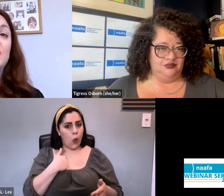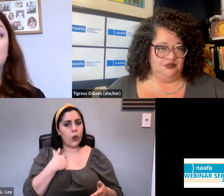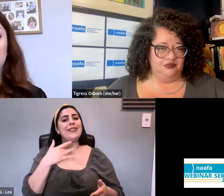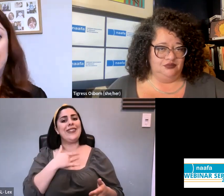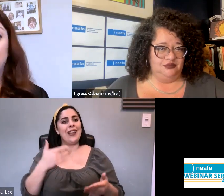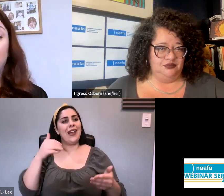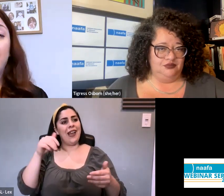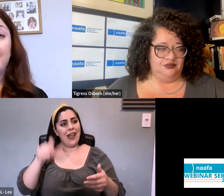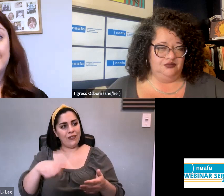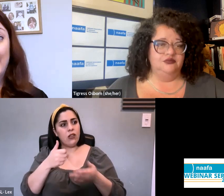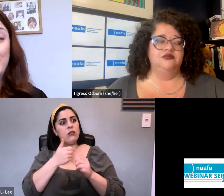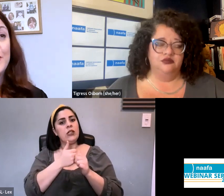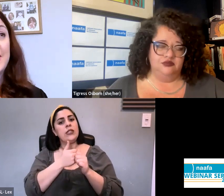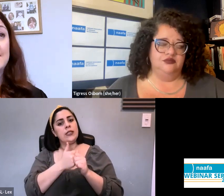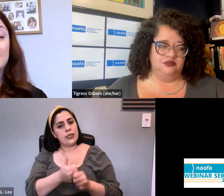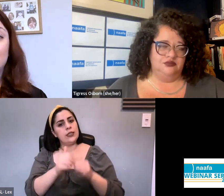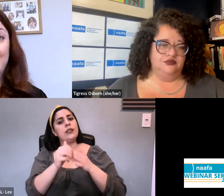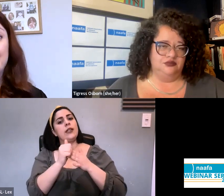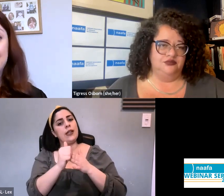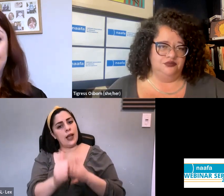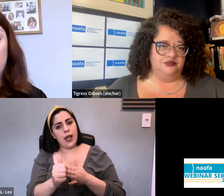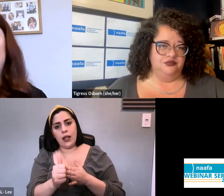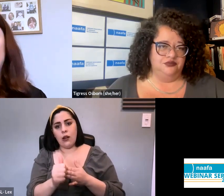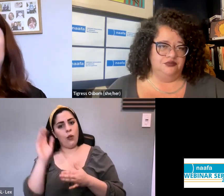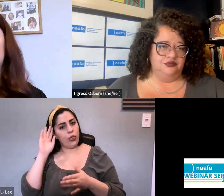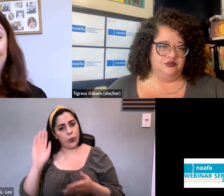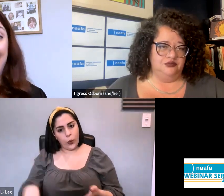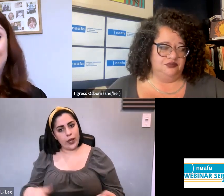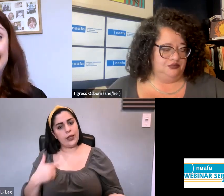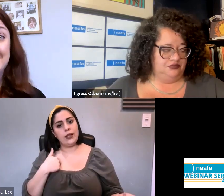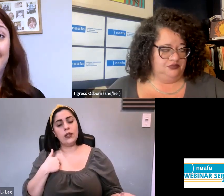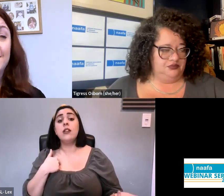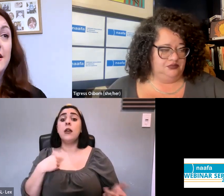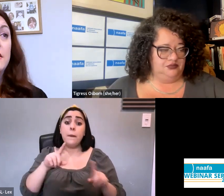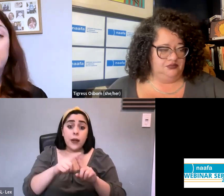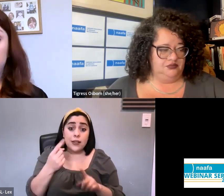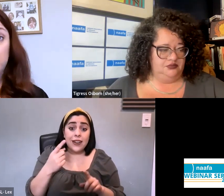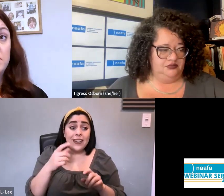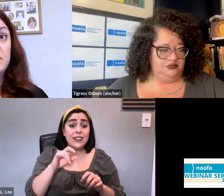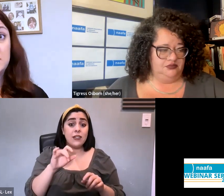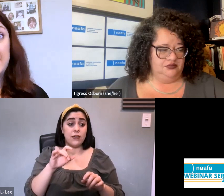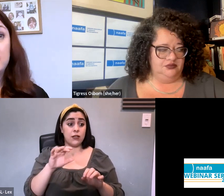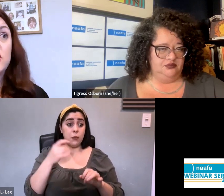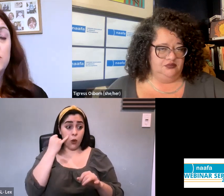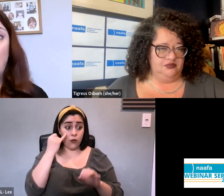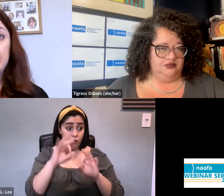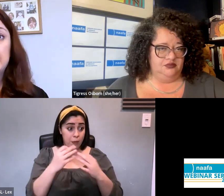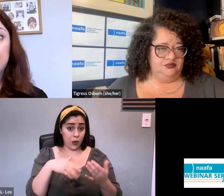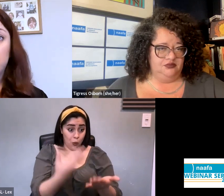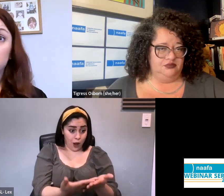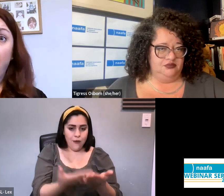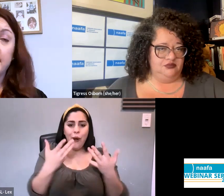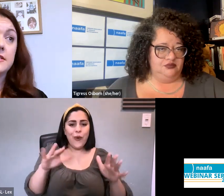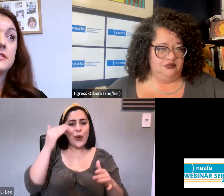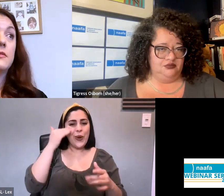through very gingerly the entire process. Families that come in that have an idea tend to not need